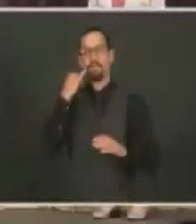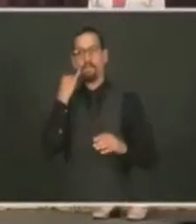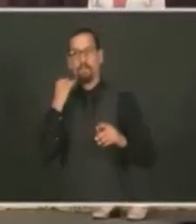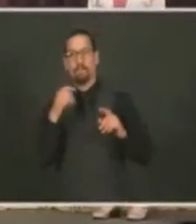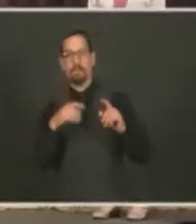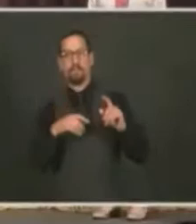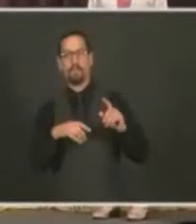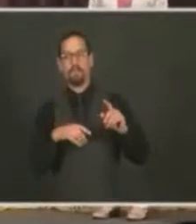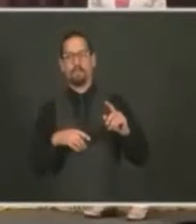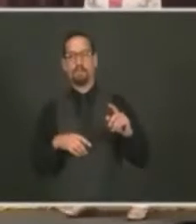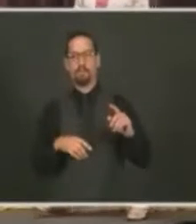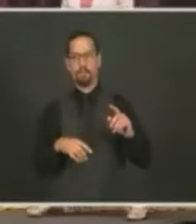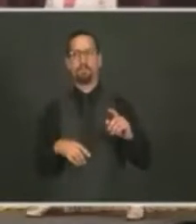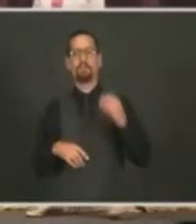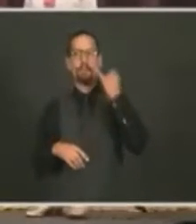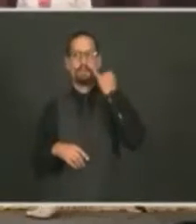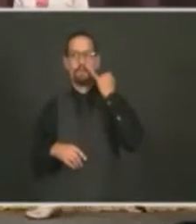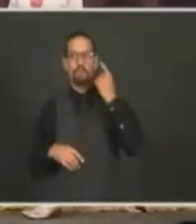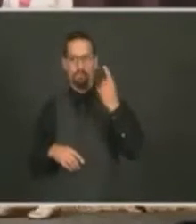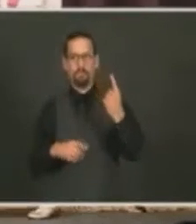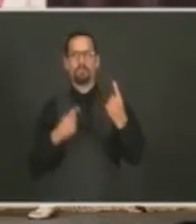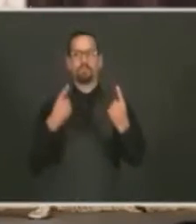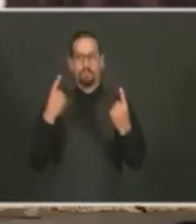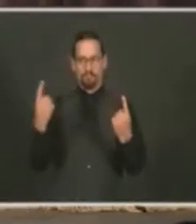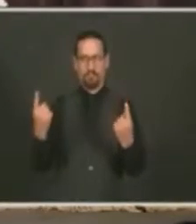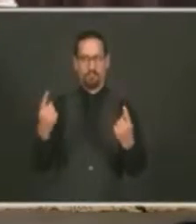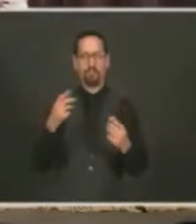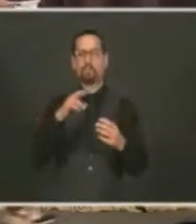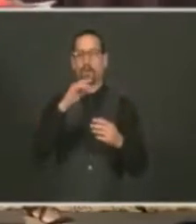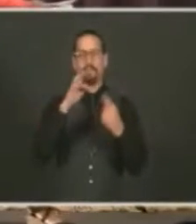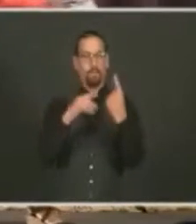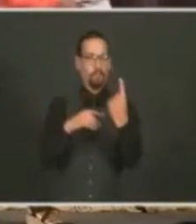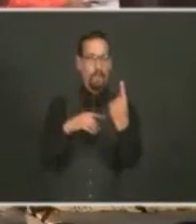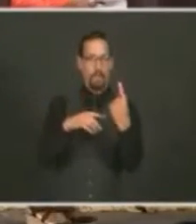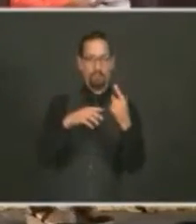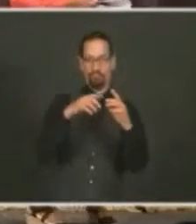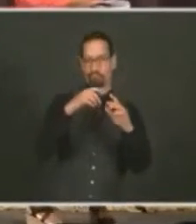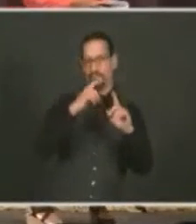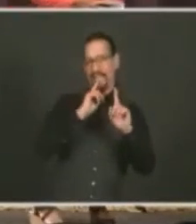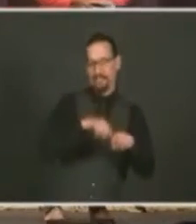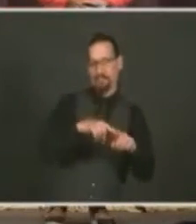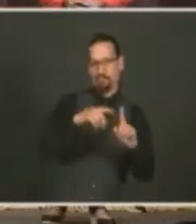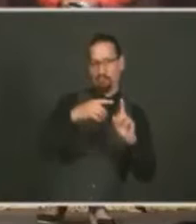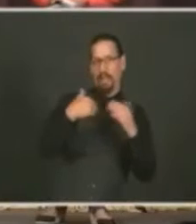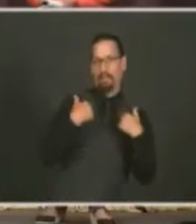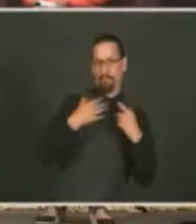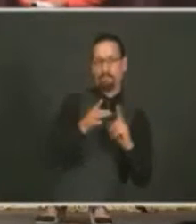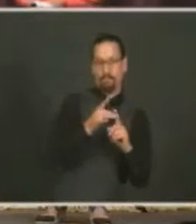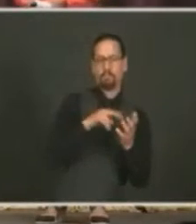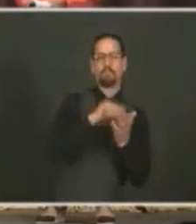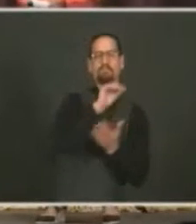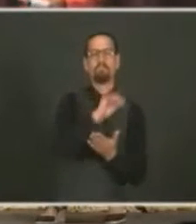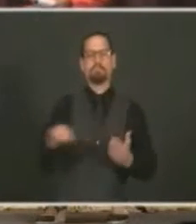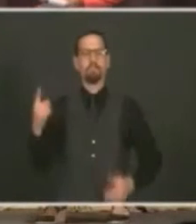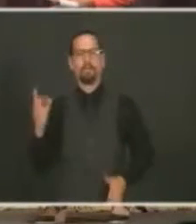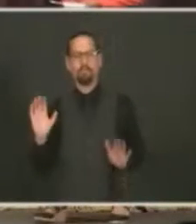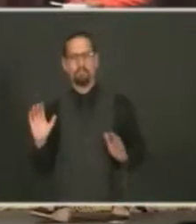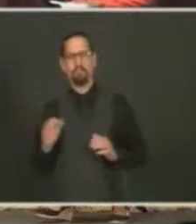Governor, did you watch the debate last night? I did, yeah. Thoughts?